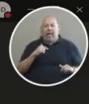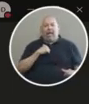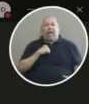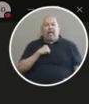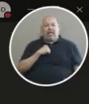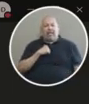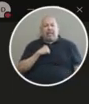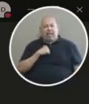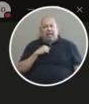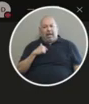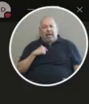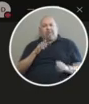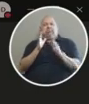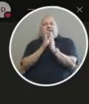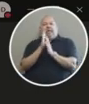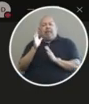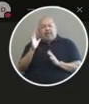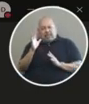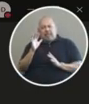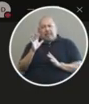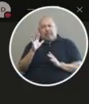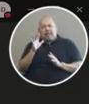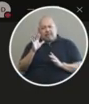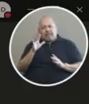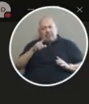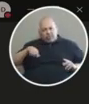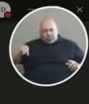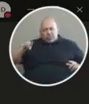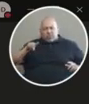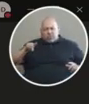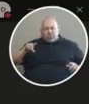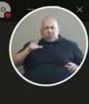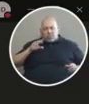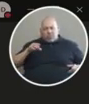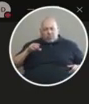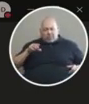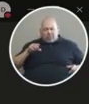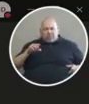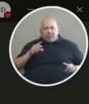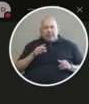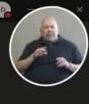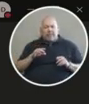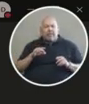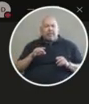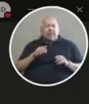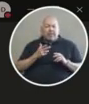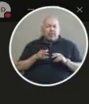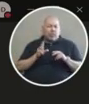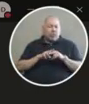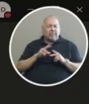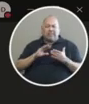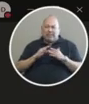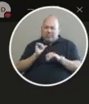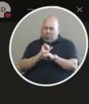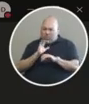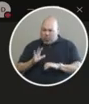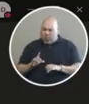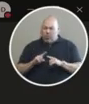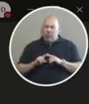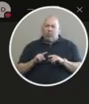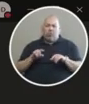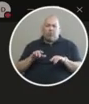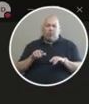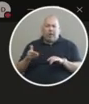I am asking you will suspend pay increases for city employees and impose a broad hiring